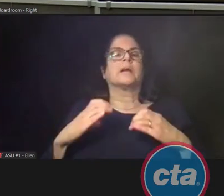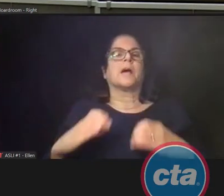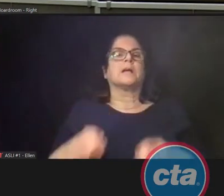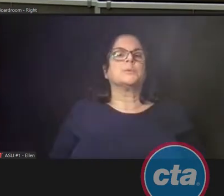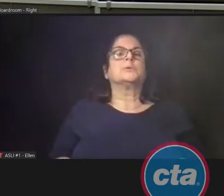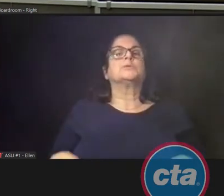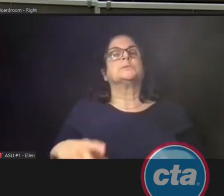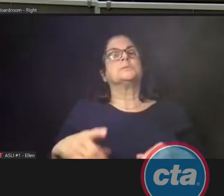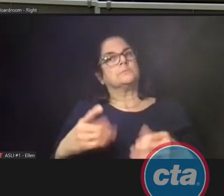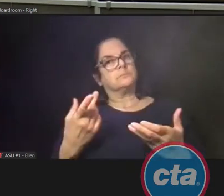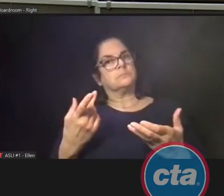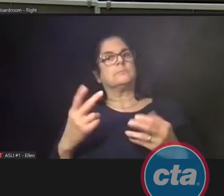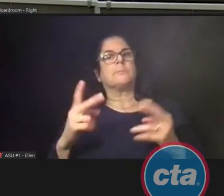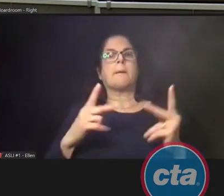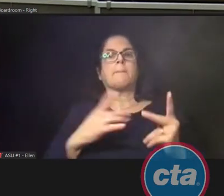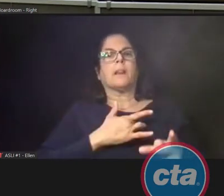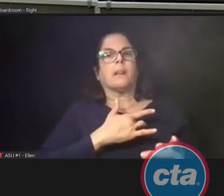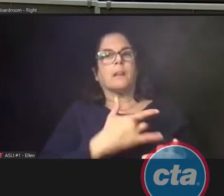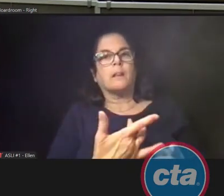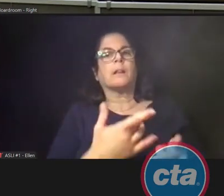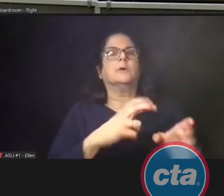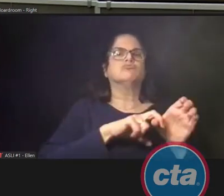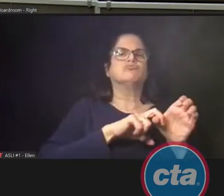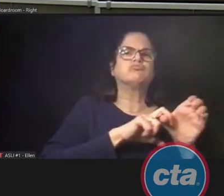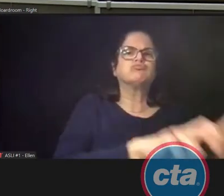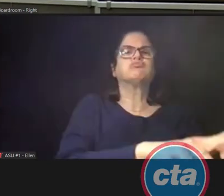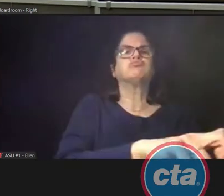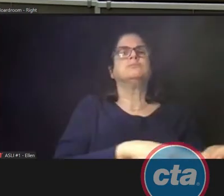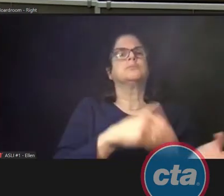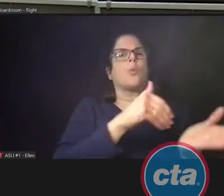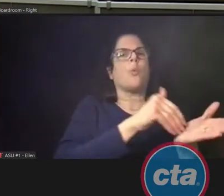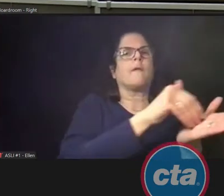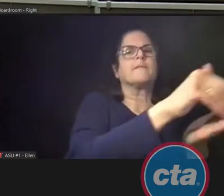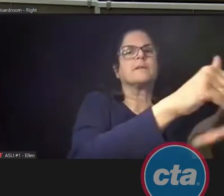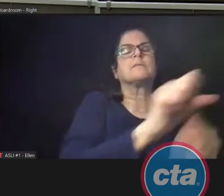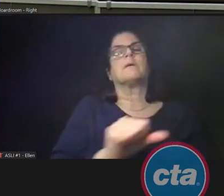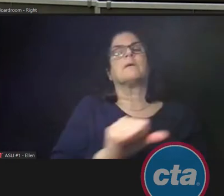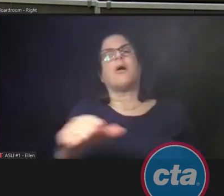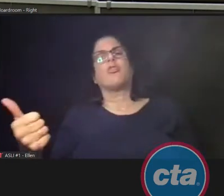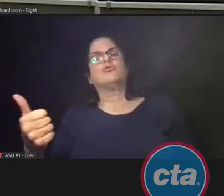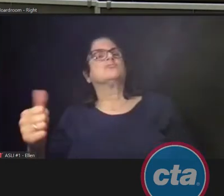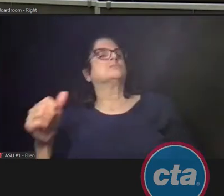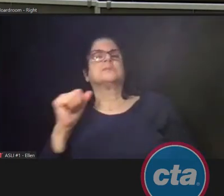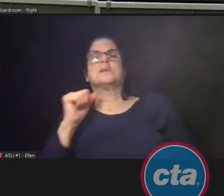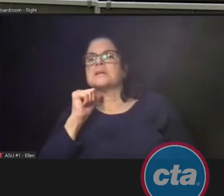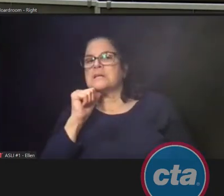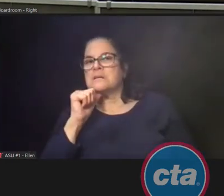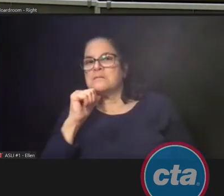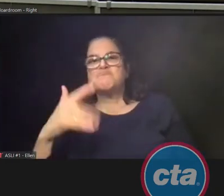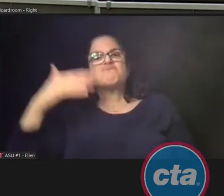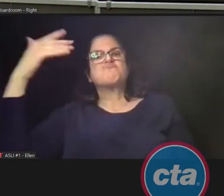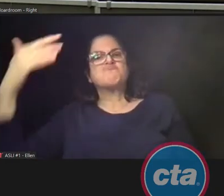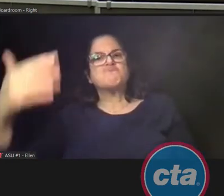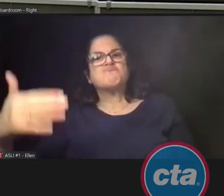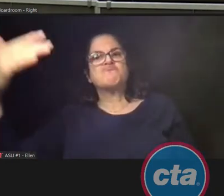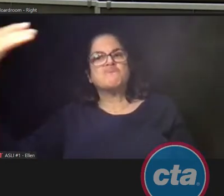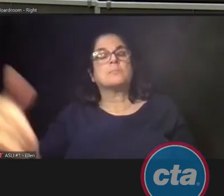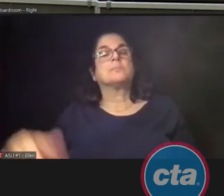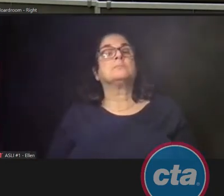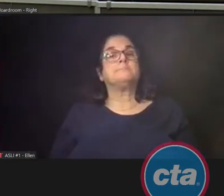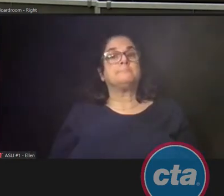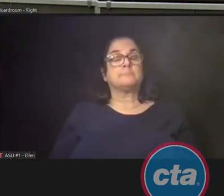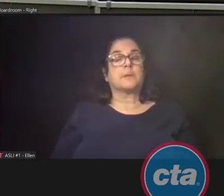riders who traveled between April, May, and June of this year. And I want to be clear that the survey was completed